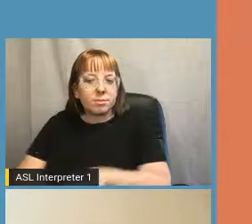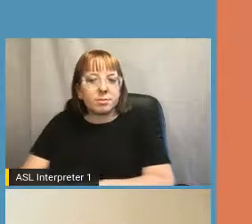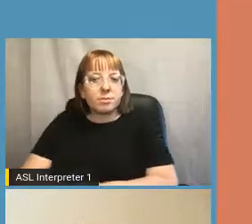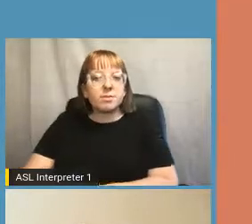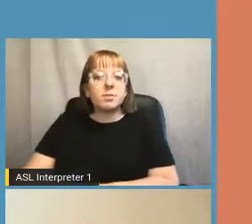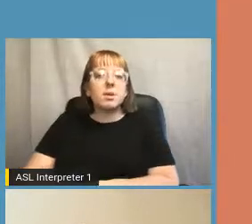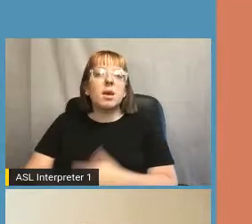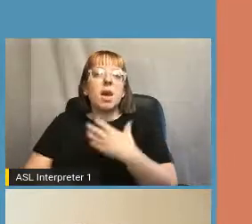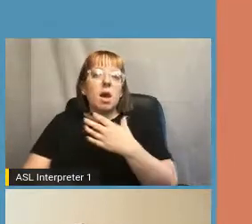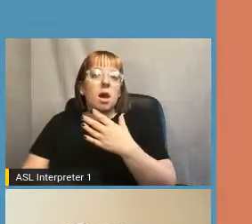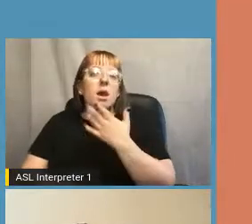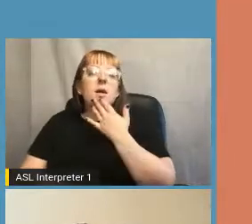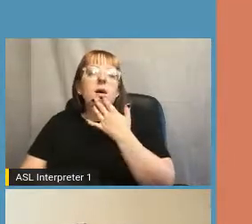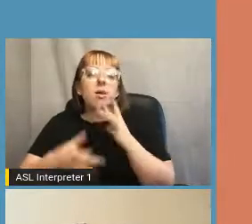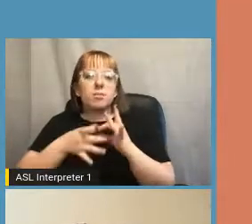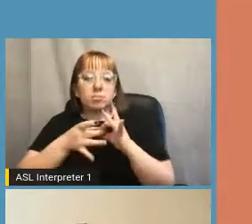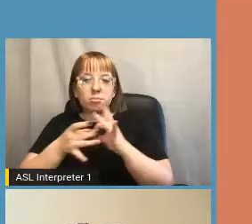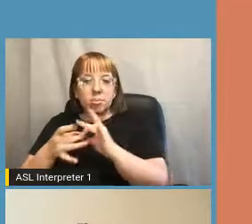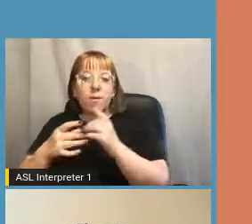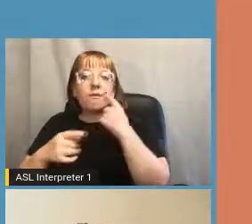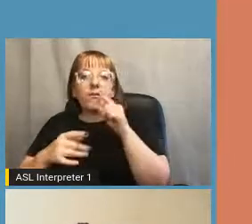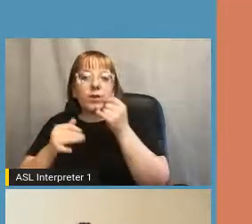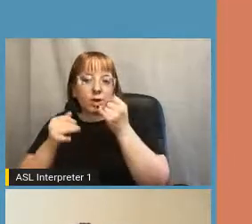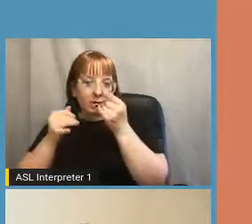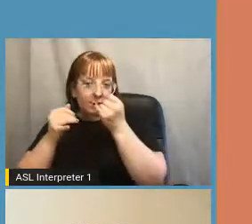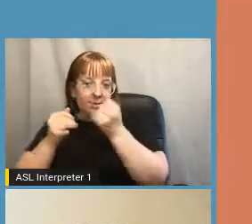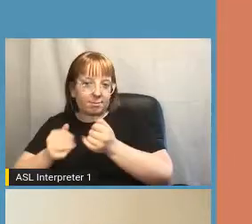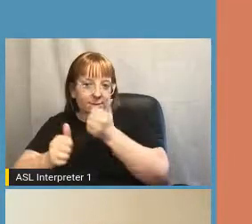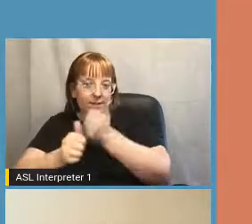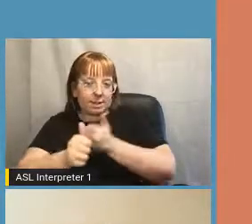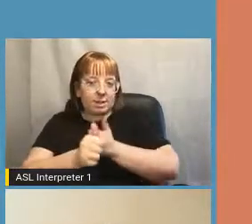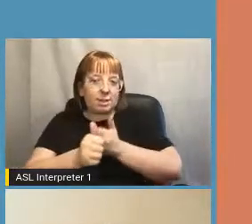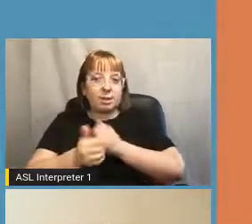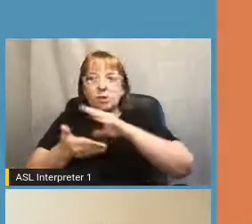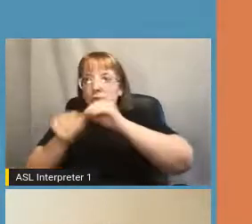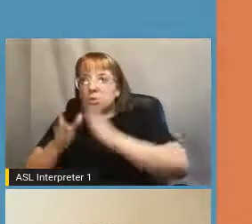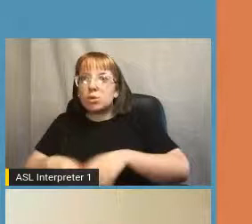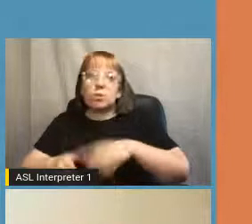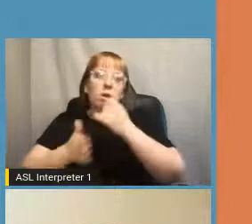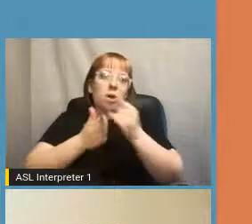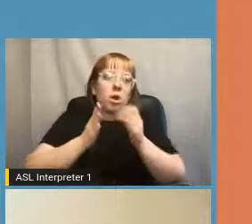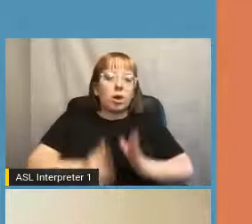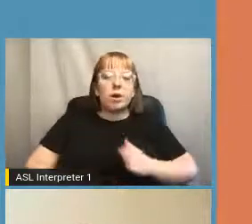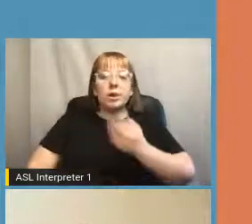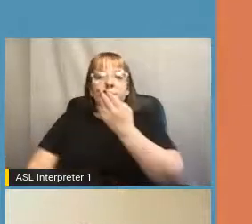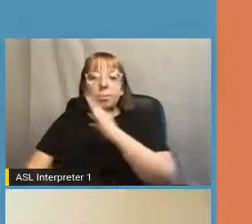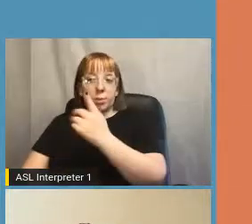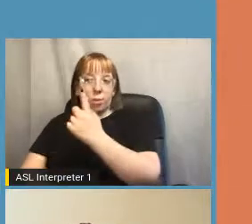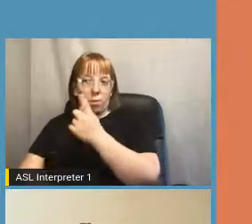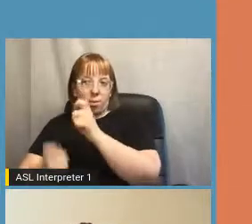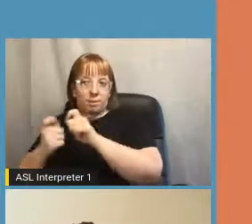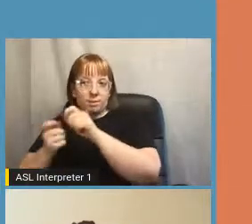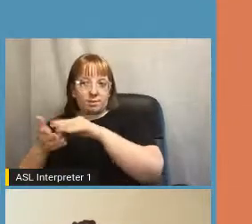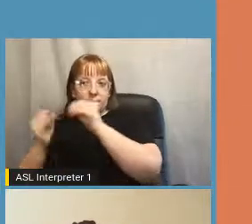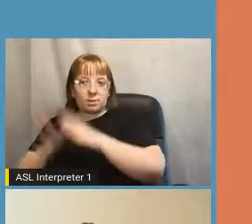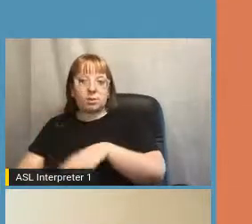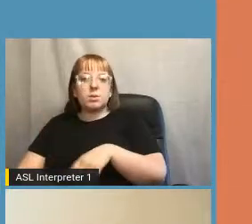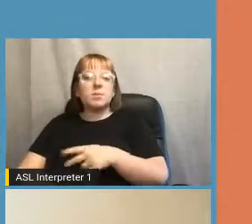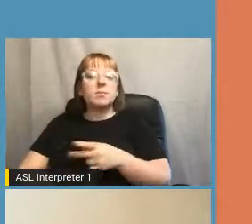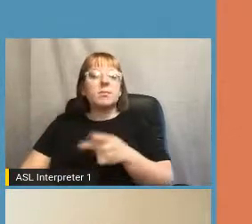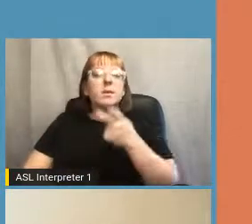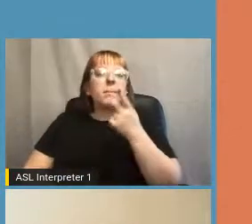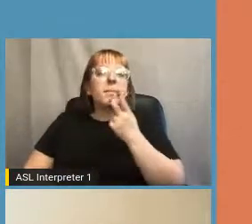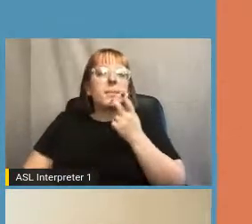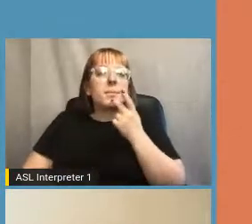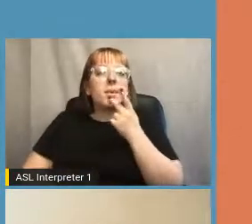it for each person or each artist or each student. So the blue is one student, the pink color or salmon color